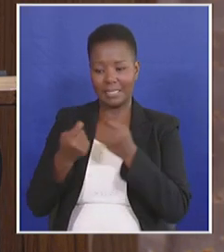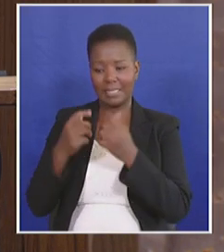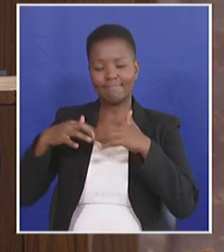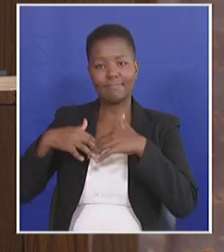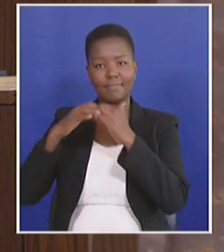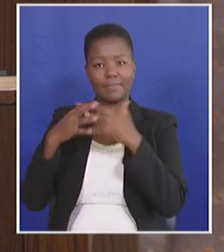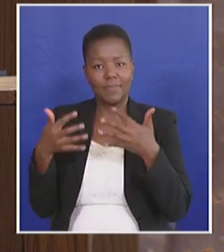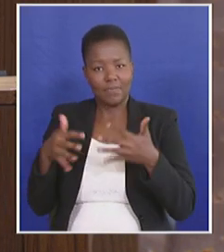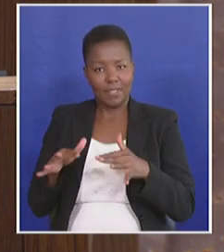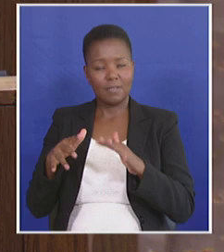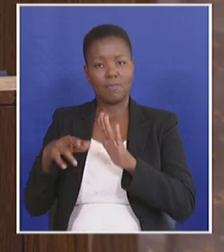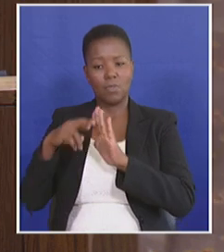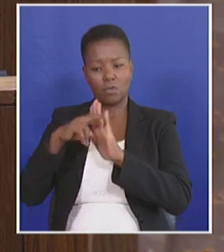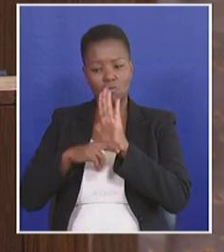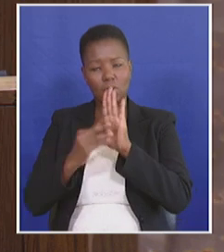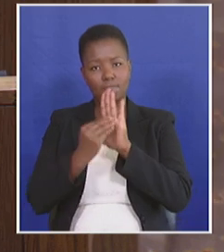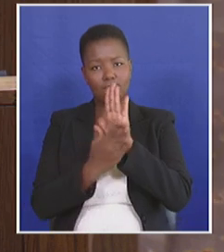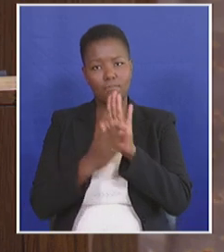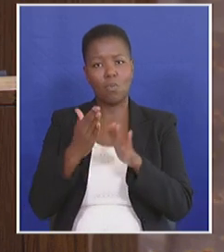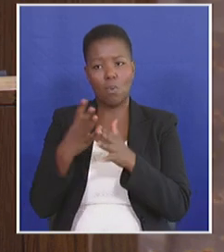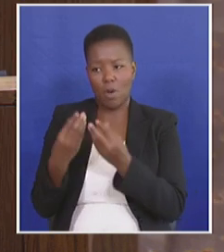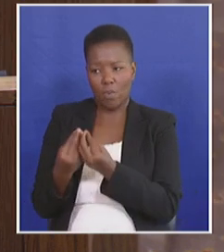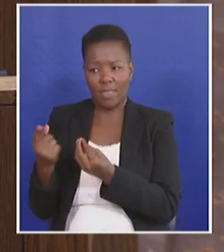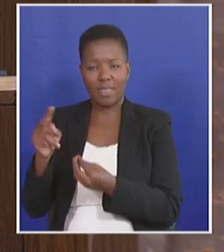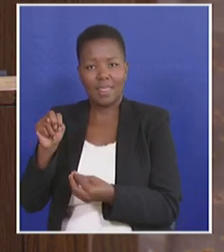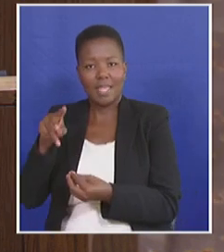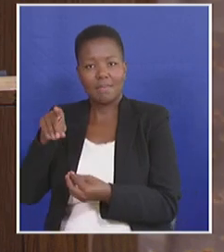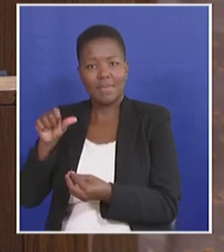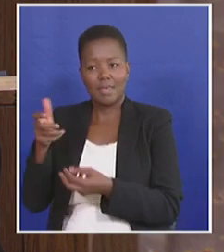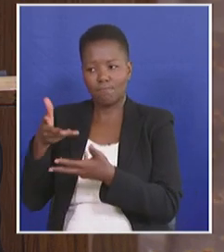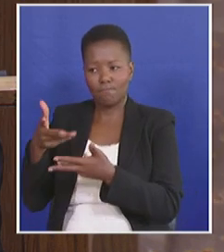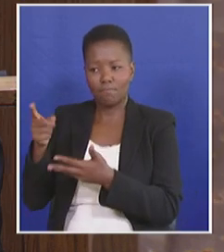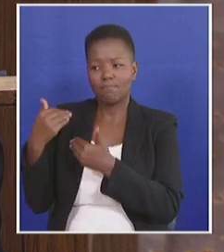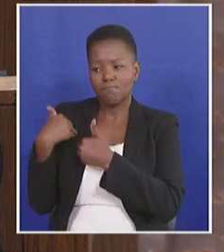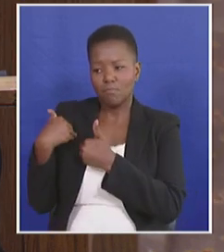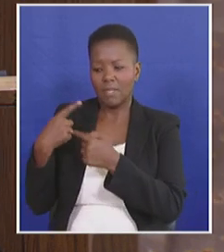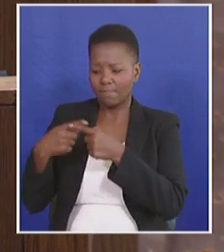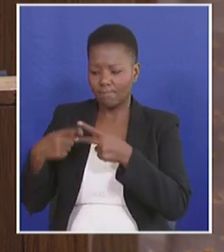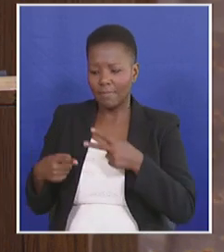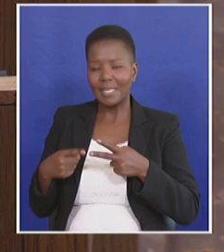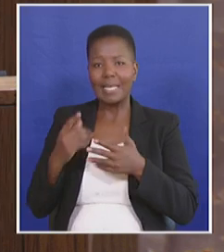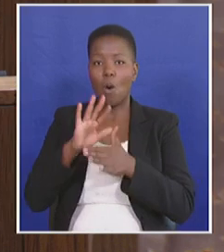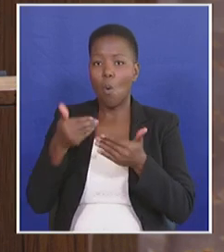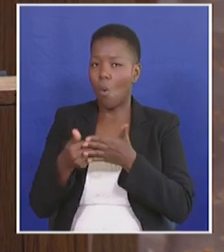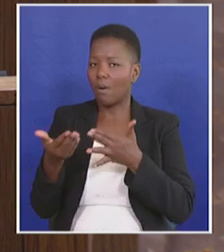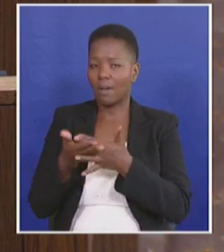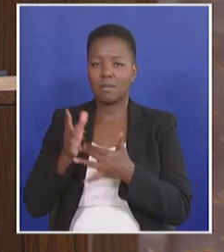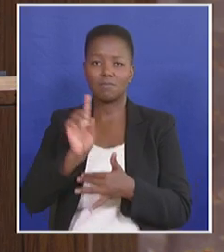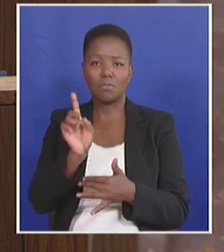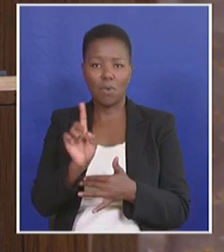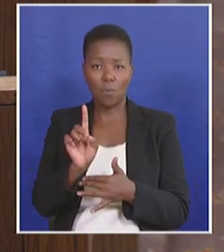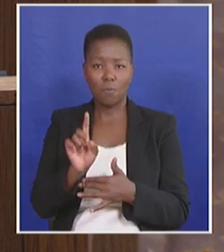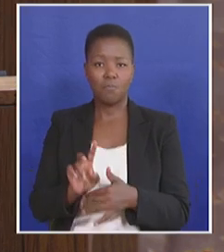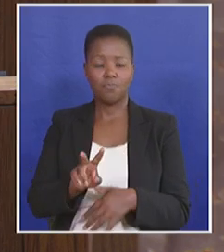also liaised with the directors of public prosecutions who had jurisdiction over certain cases. In 2003, the